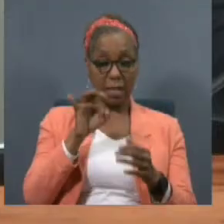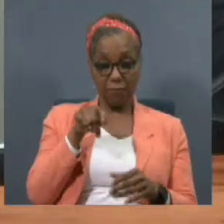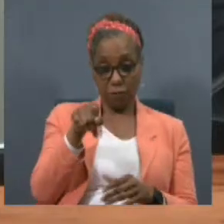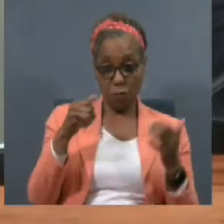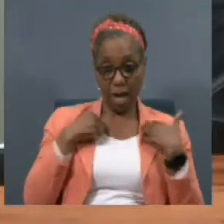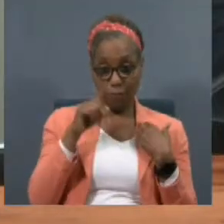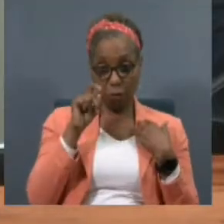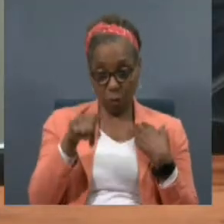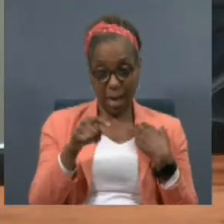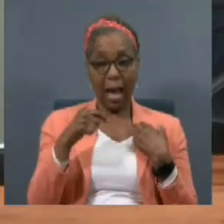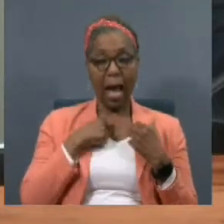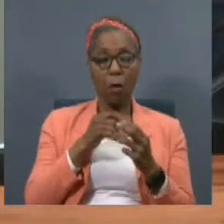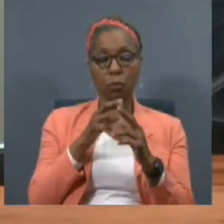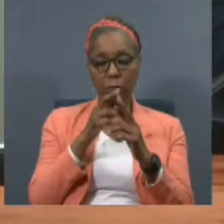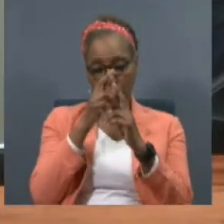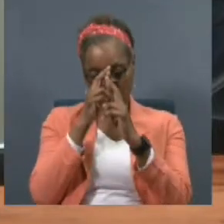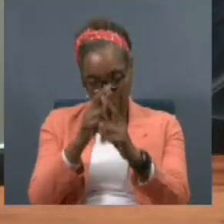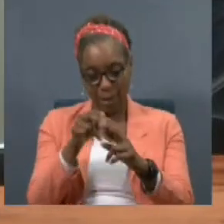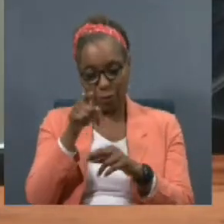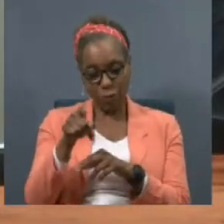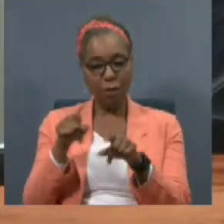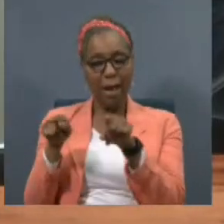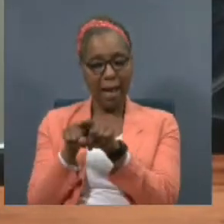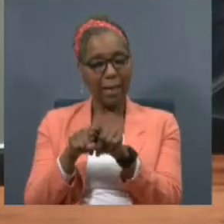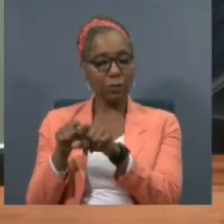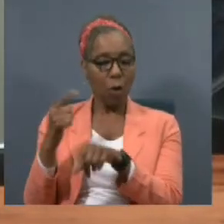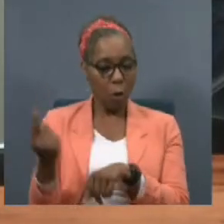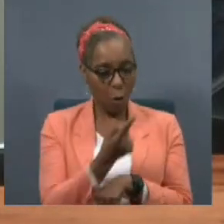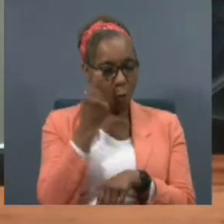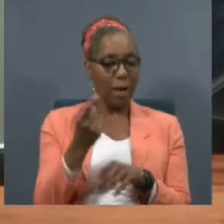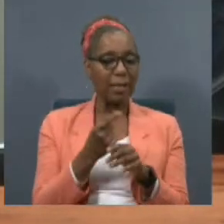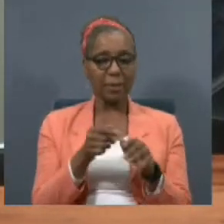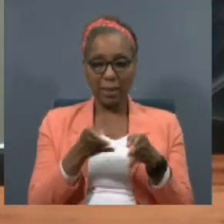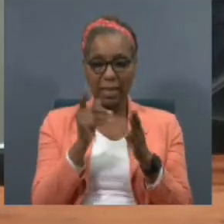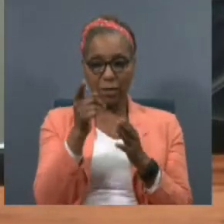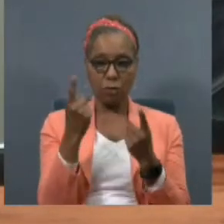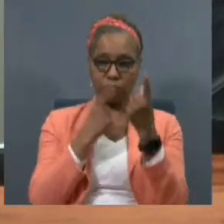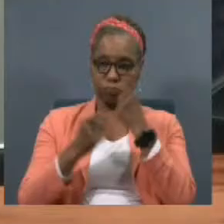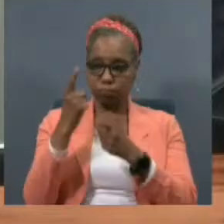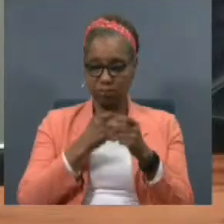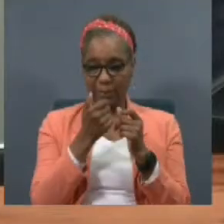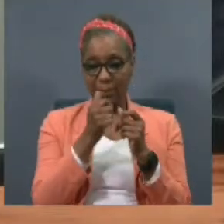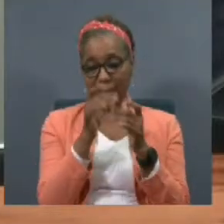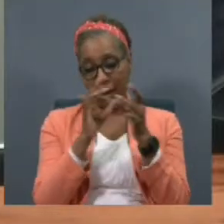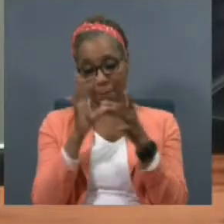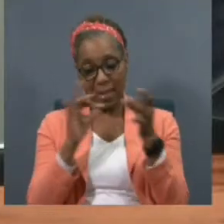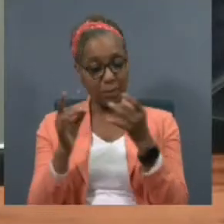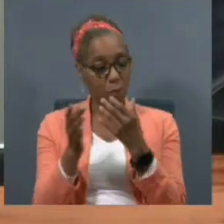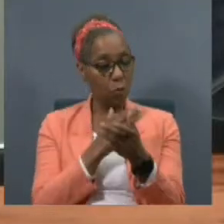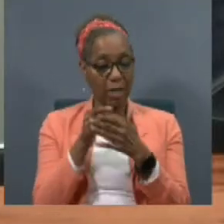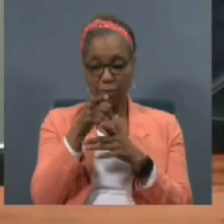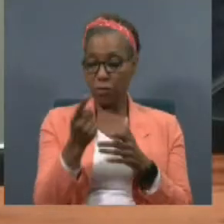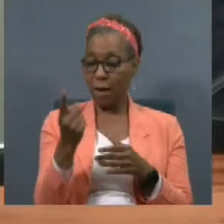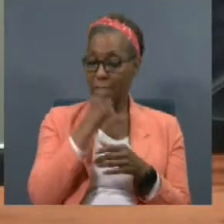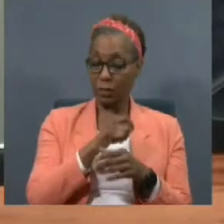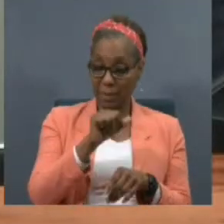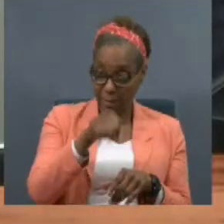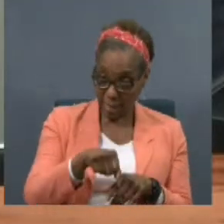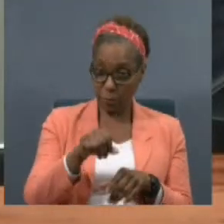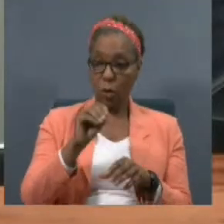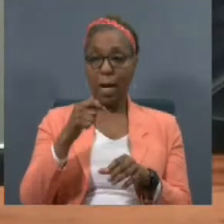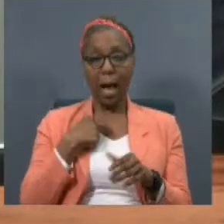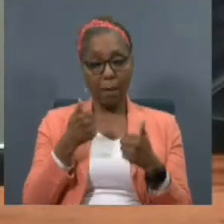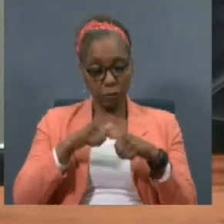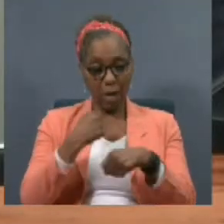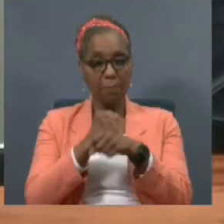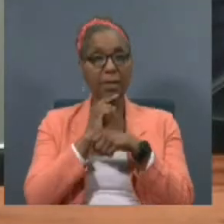question, I show you respect, as always, and let you ask any question or comment on anything that you ask me, correct? Yes? So what I'm trying to